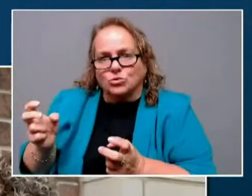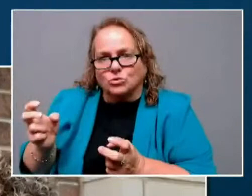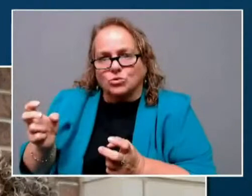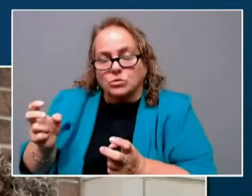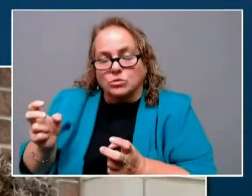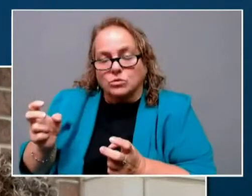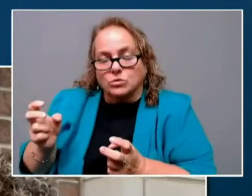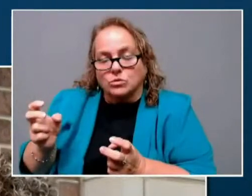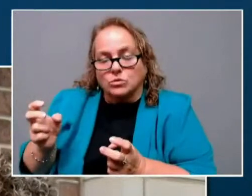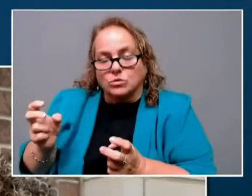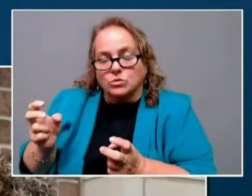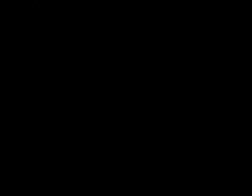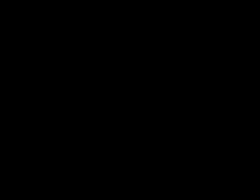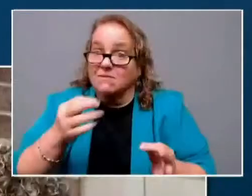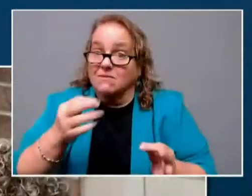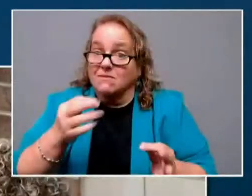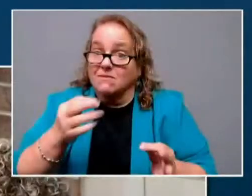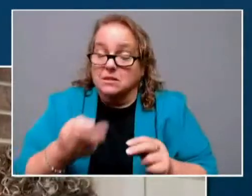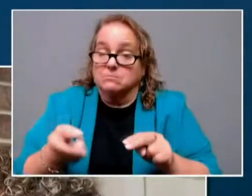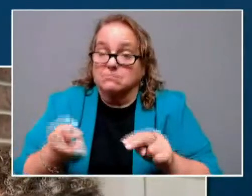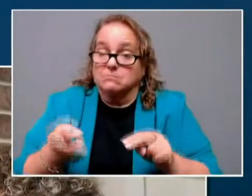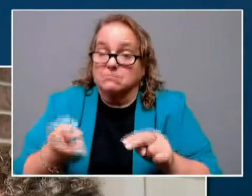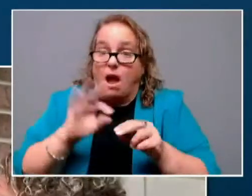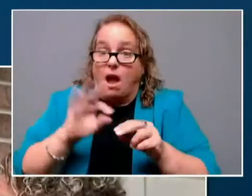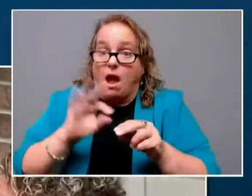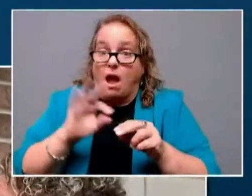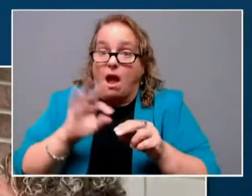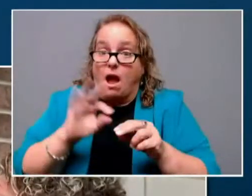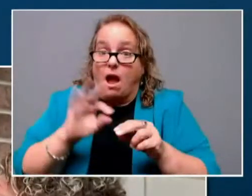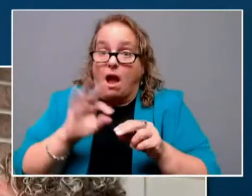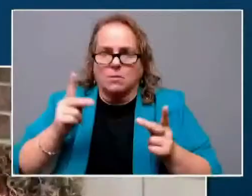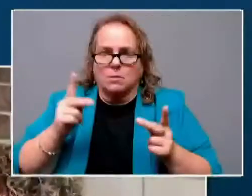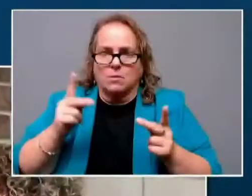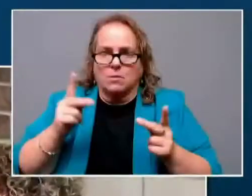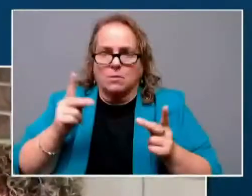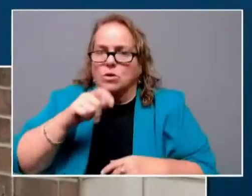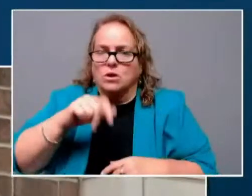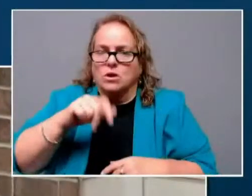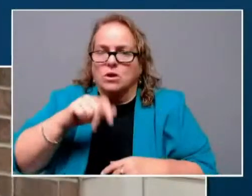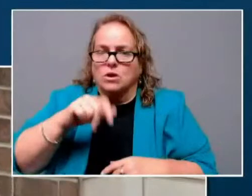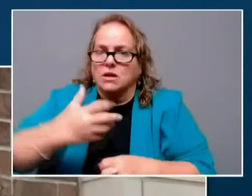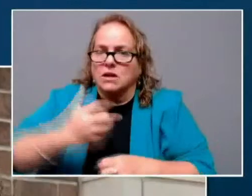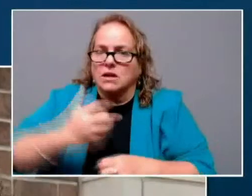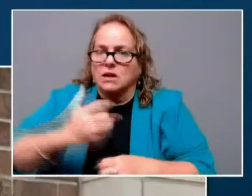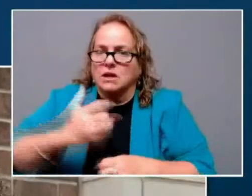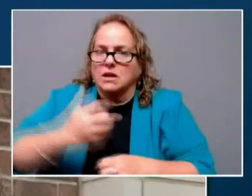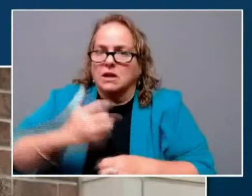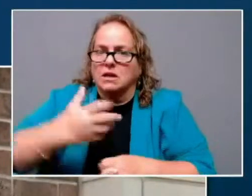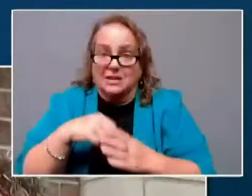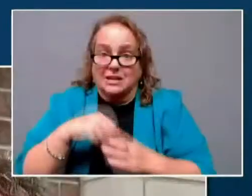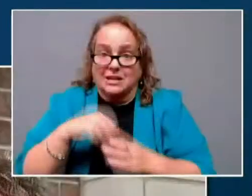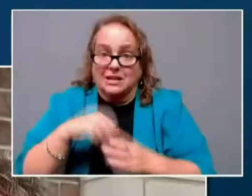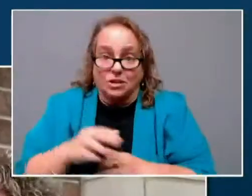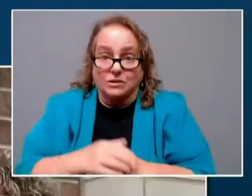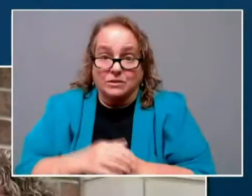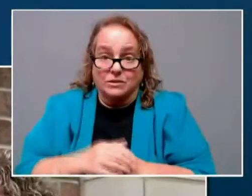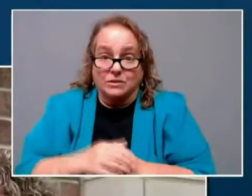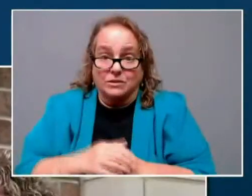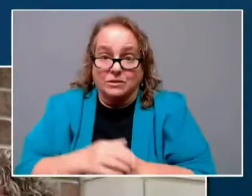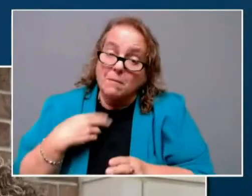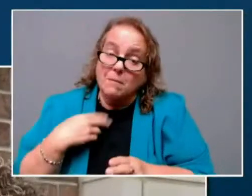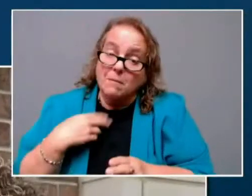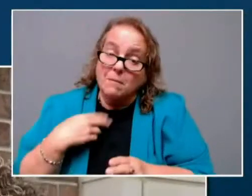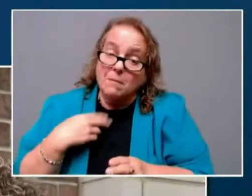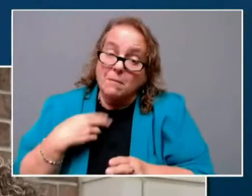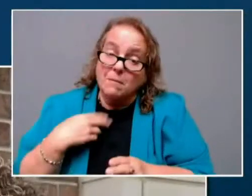in younger people, unvaccinated, that are really sick here in the ER. My name's Melissa. I'm also a nurse here at